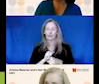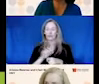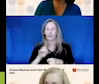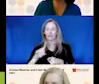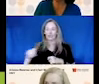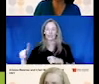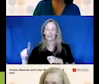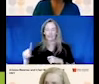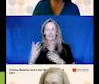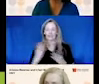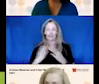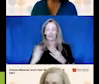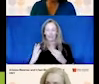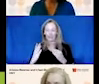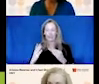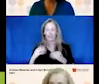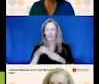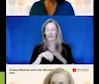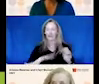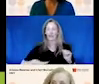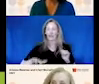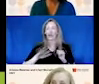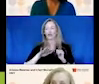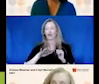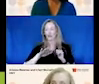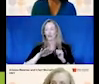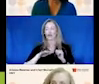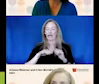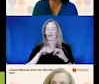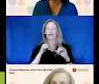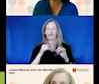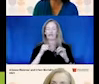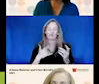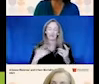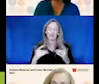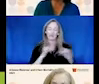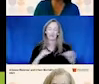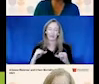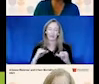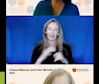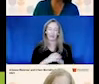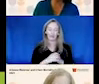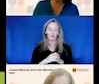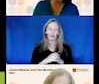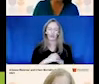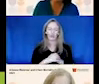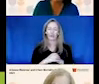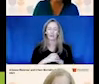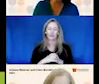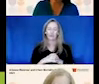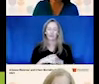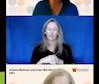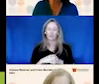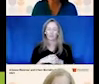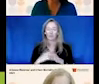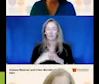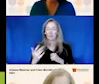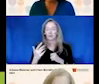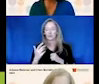same. Yavapai County has a relatively high proportion of births to mothers who use tobacco while